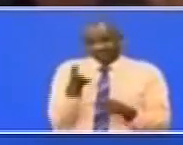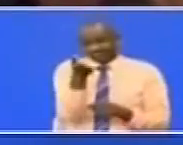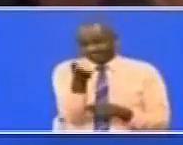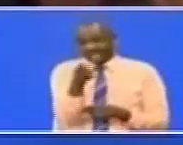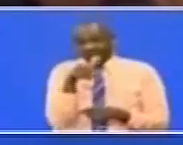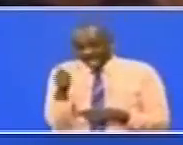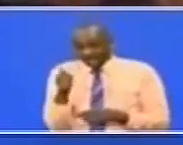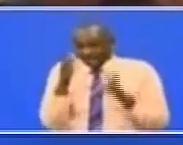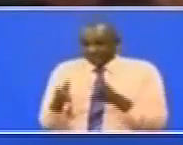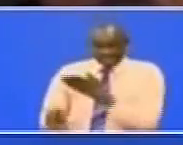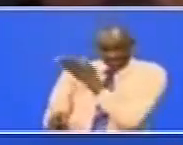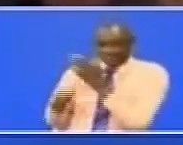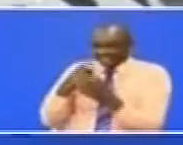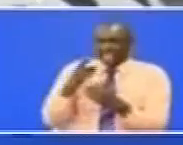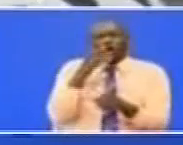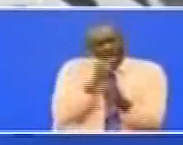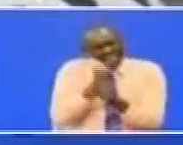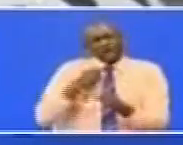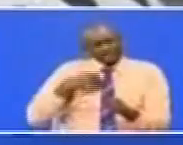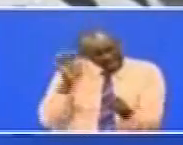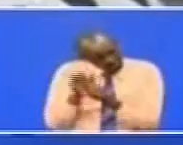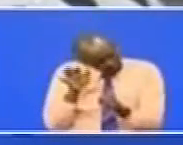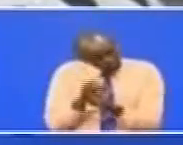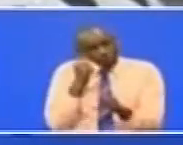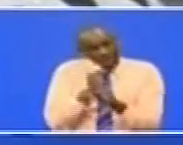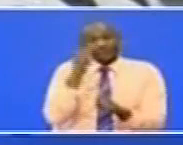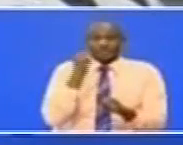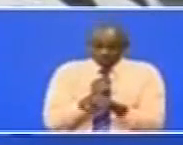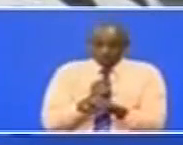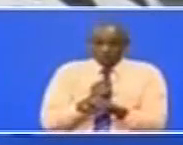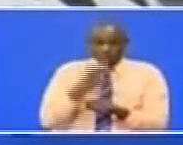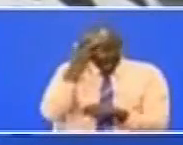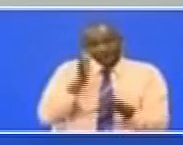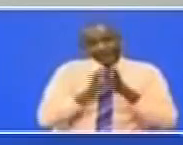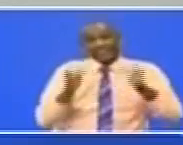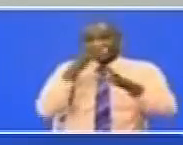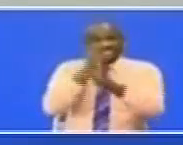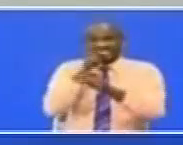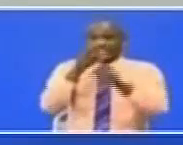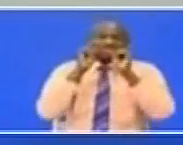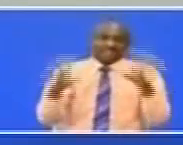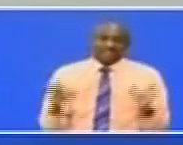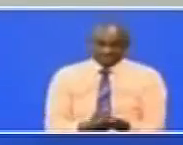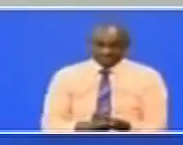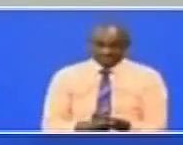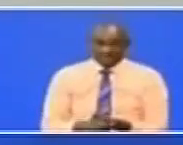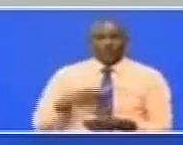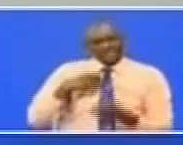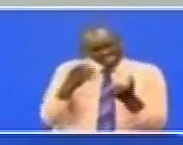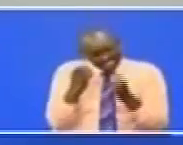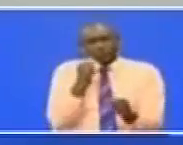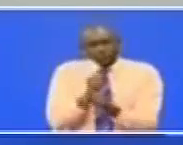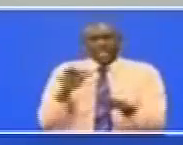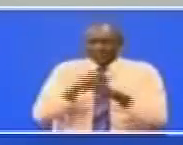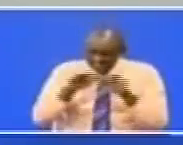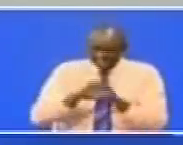the organization had a lot of work to do to regain the trust of the public, athletes and sponsors. That we go on doing what we need to do to